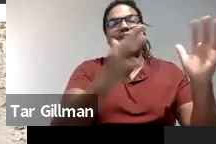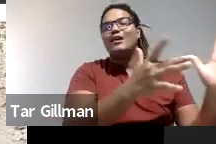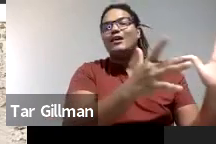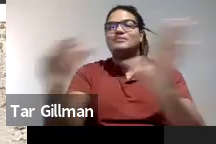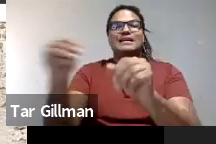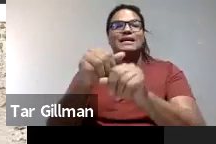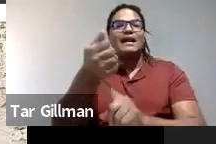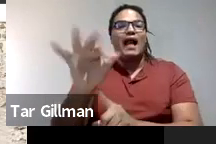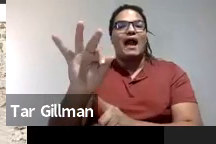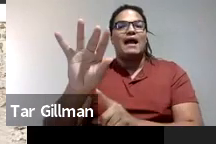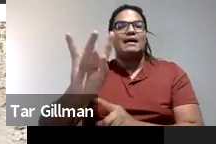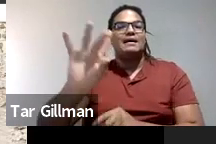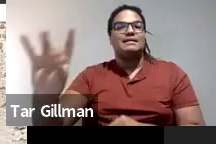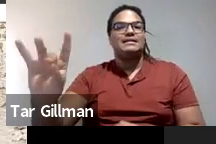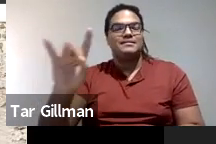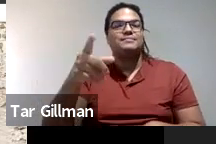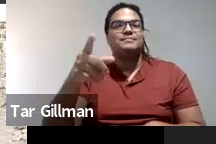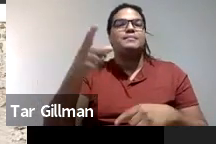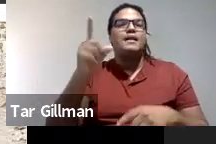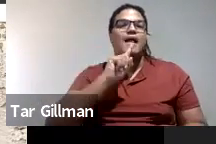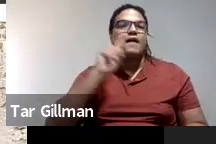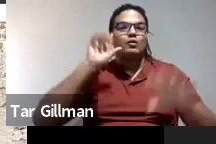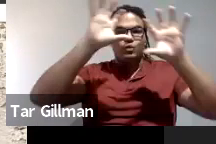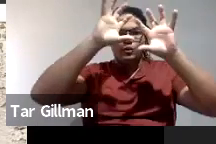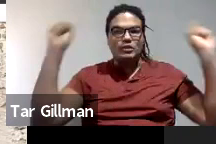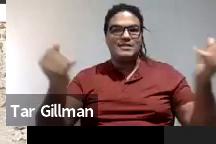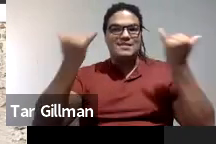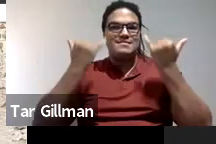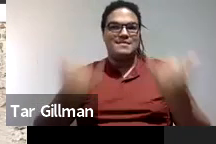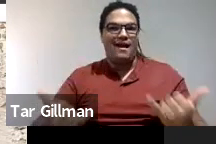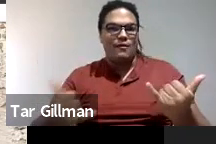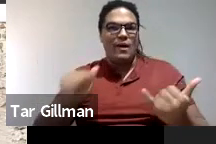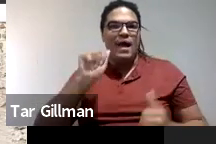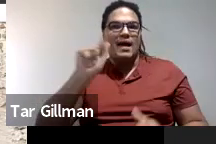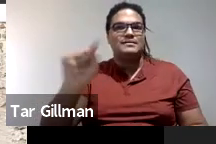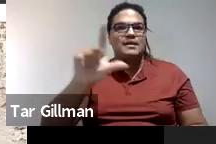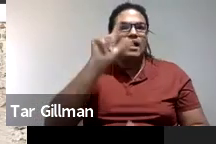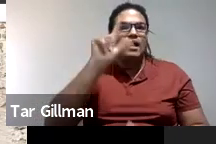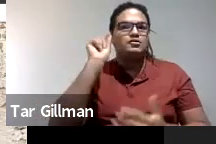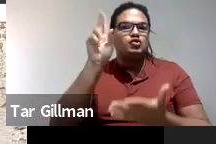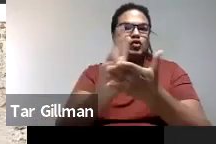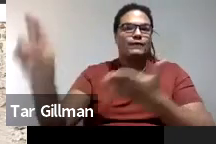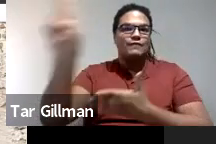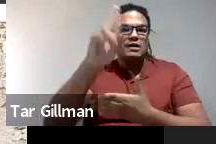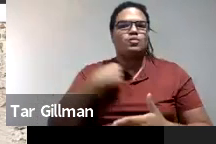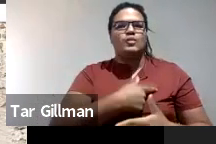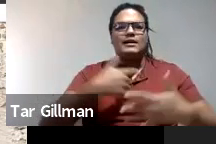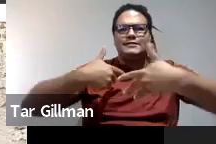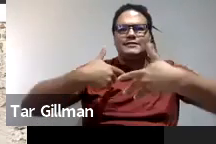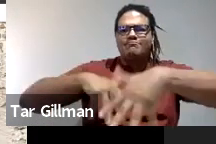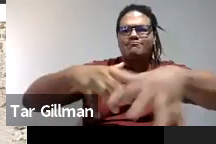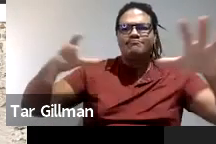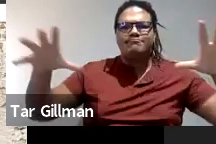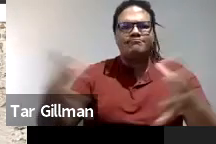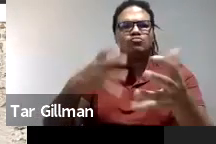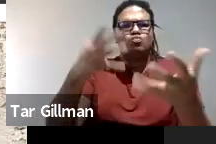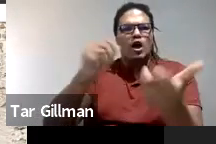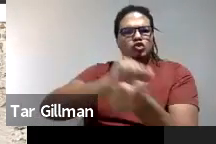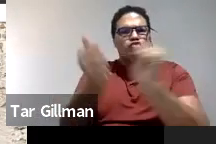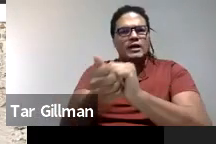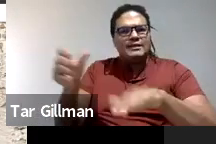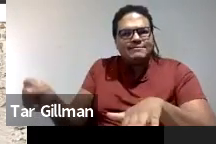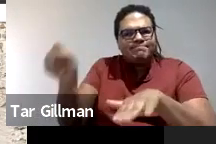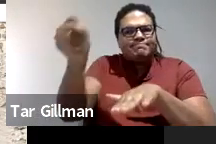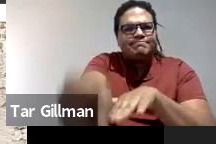Then we go to 1988. We had Deaf President Now at Gallaudet